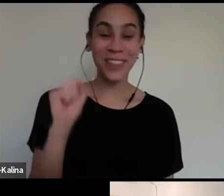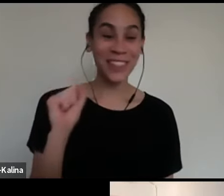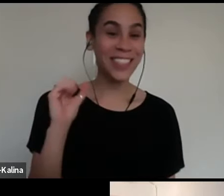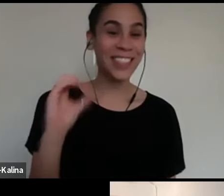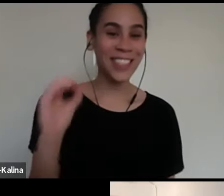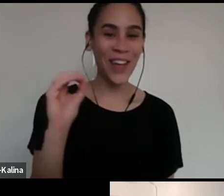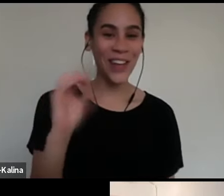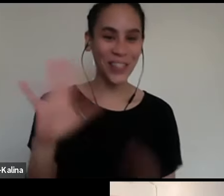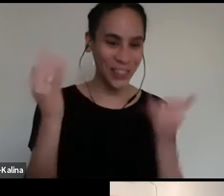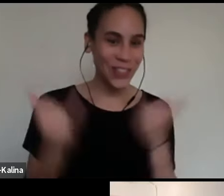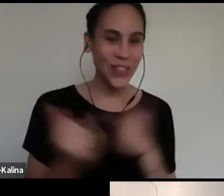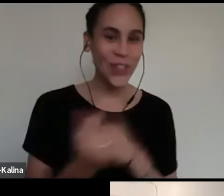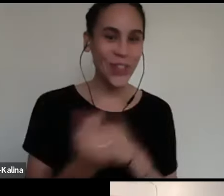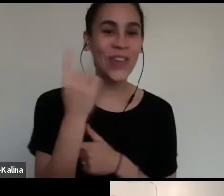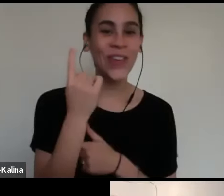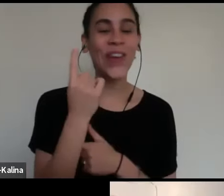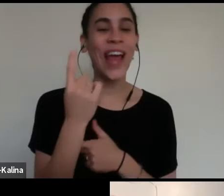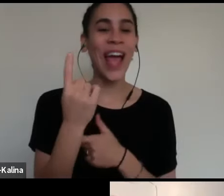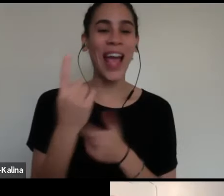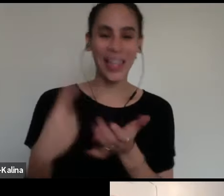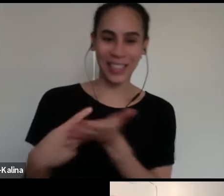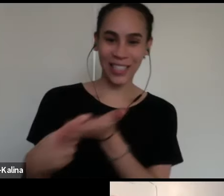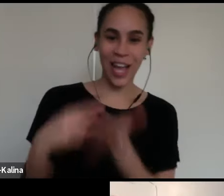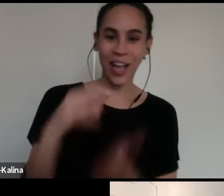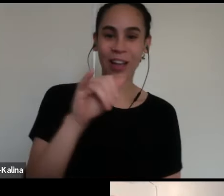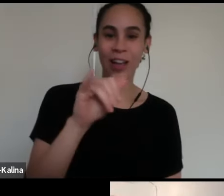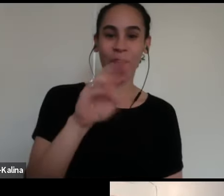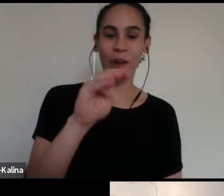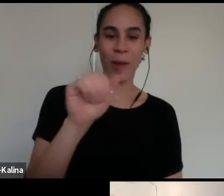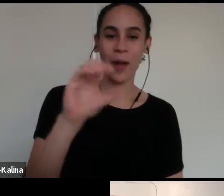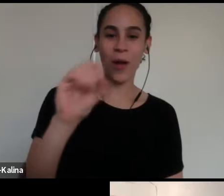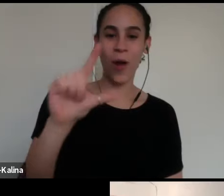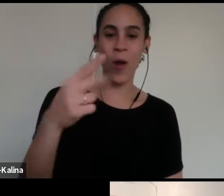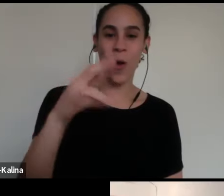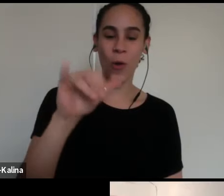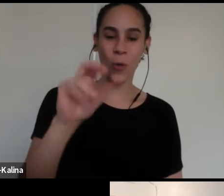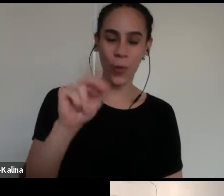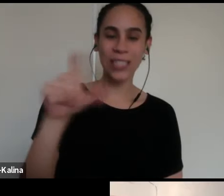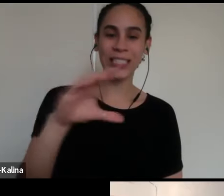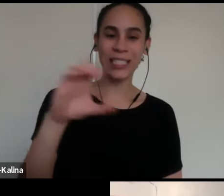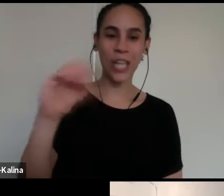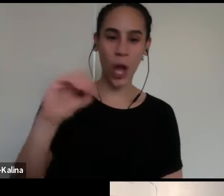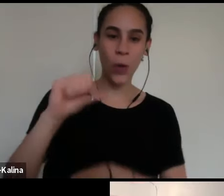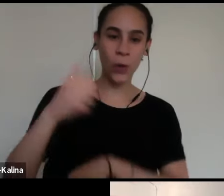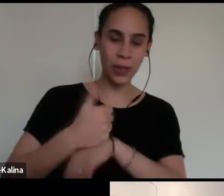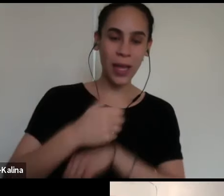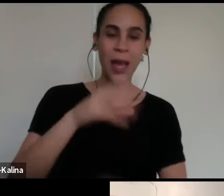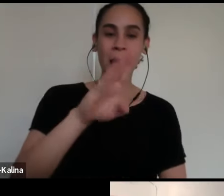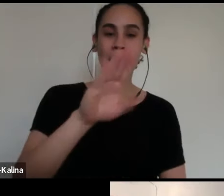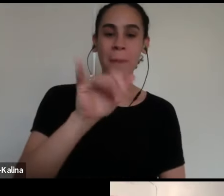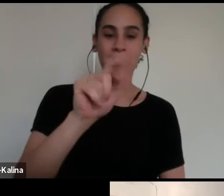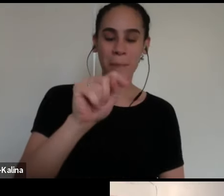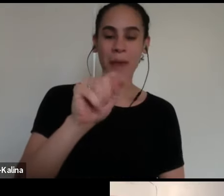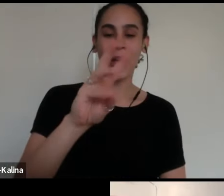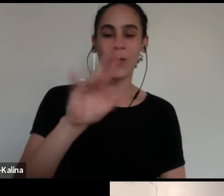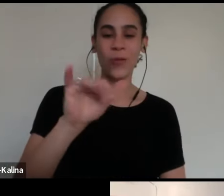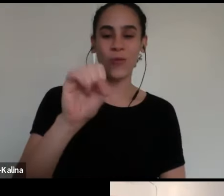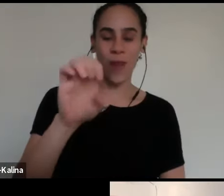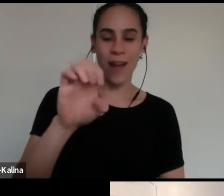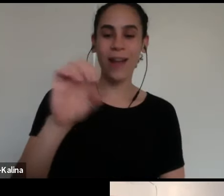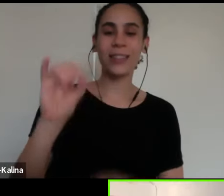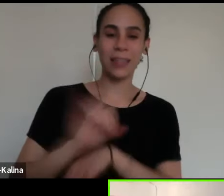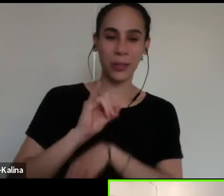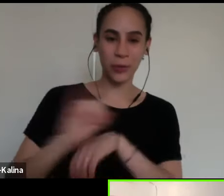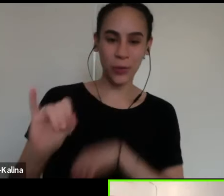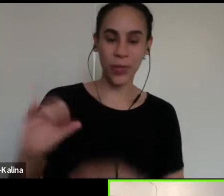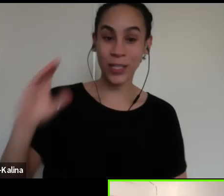Today, we're talking with Irma Olguin, CEO and co-founder at Bitwise Industries. Welcome, Irma. It's